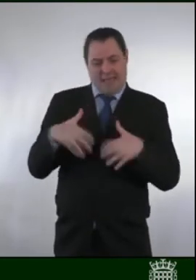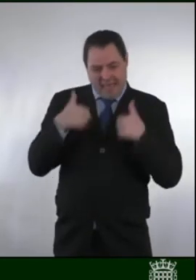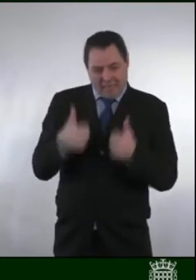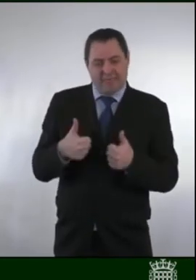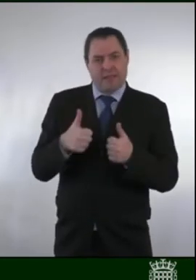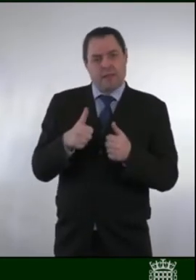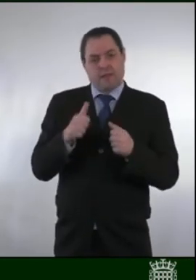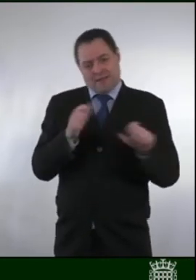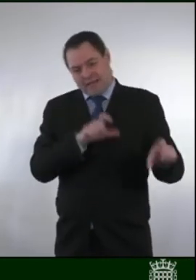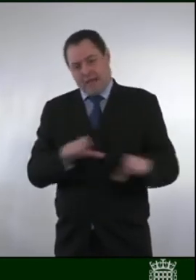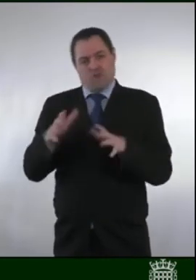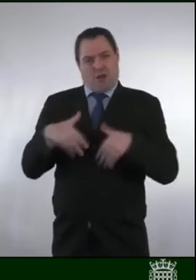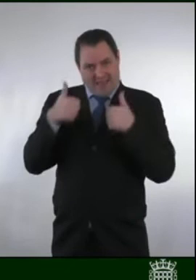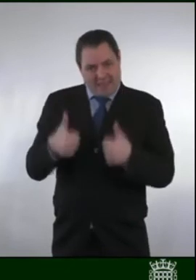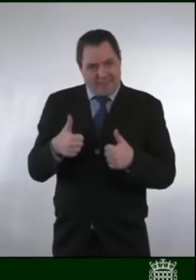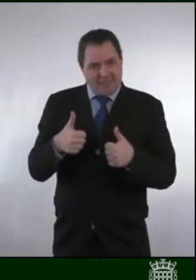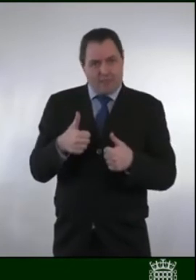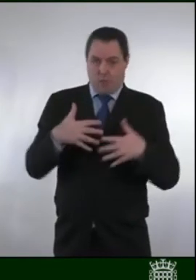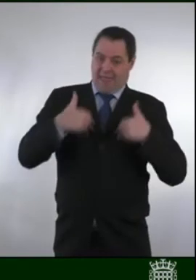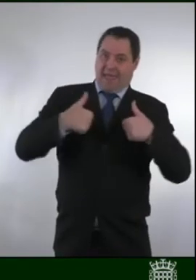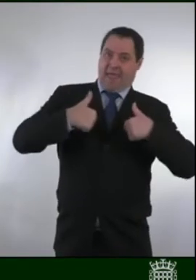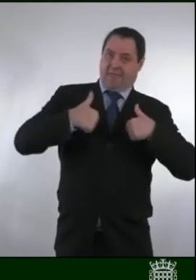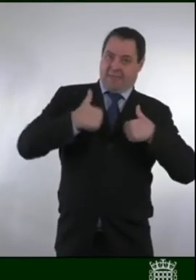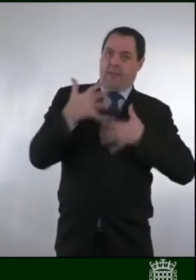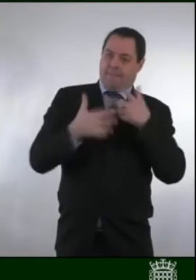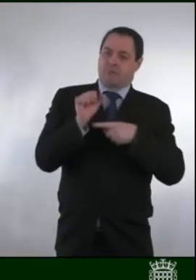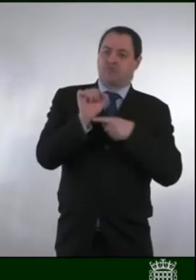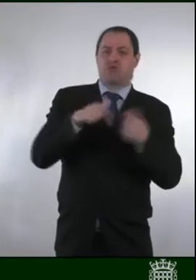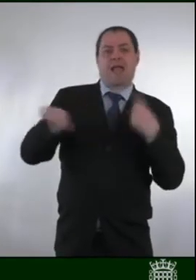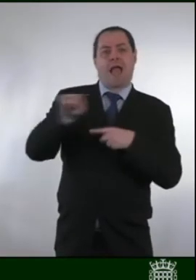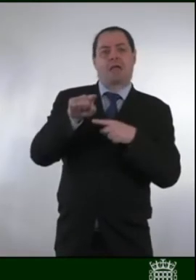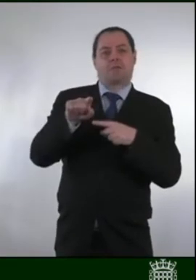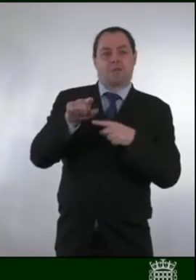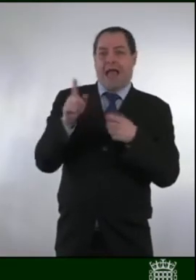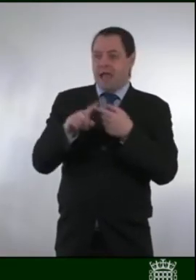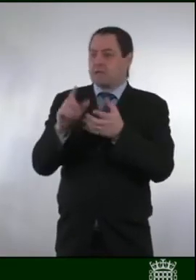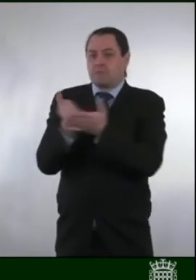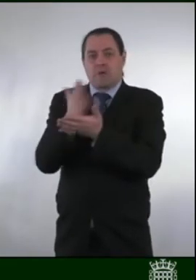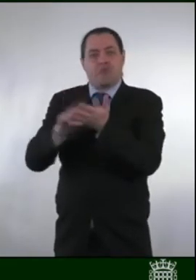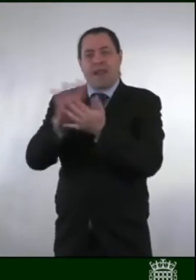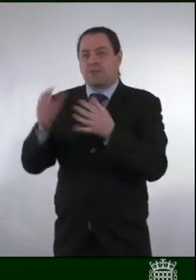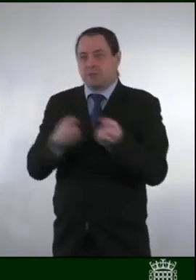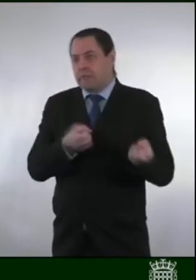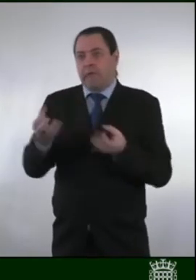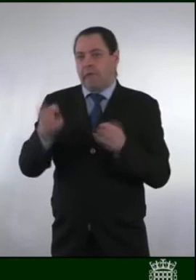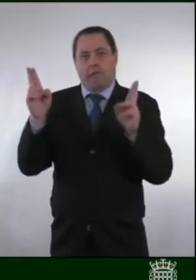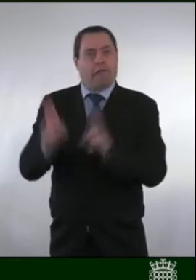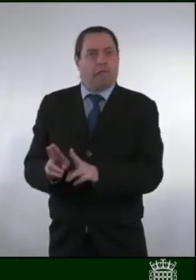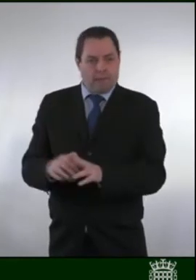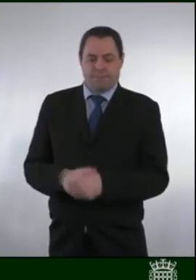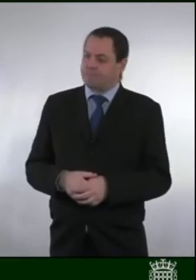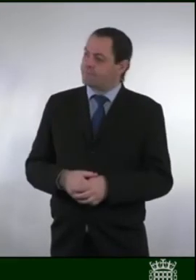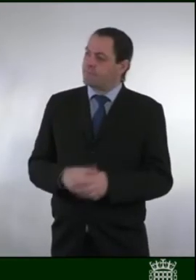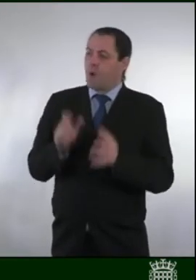stay healthy, because that's one of the ways, Mr. Speaker, we can all help protect our NHS. Let's head to Poplar with Apsana Begum.